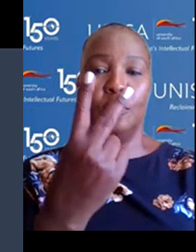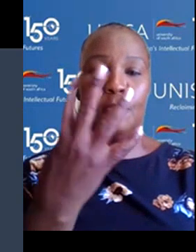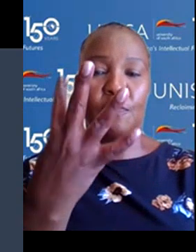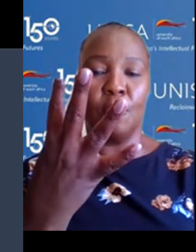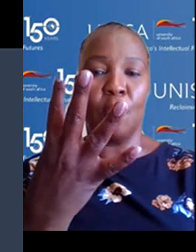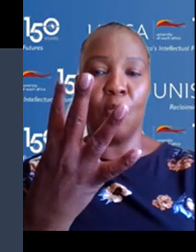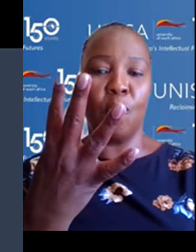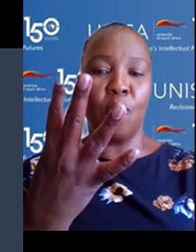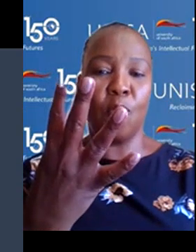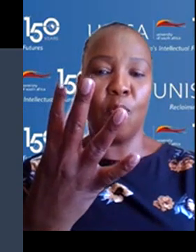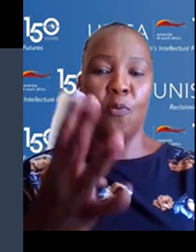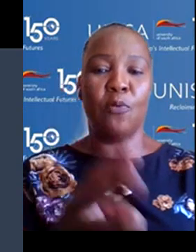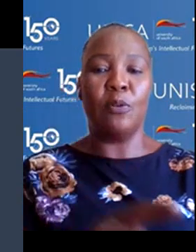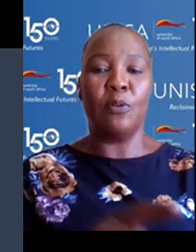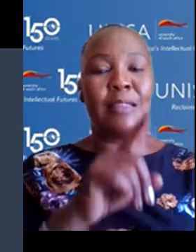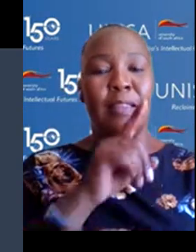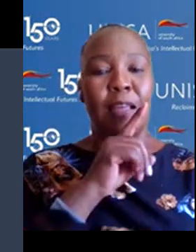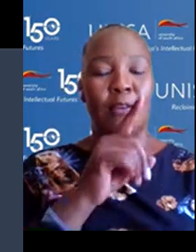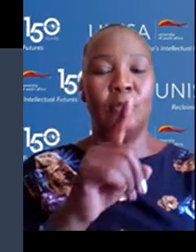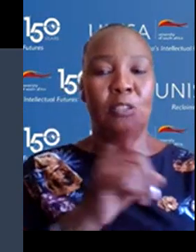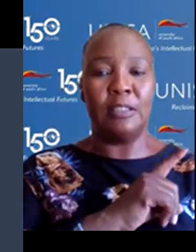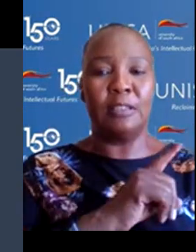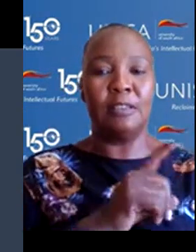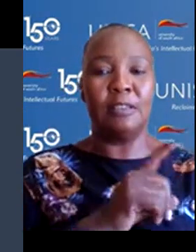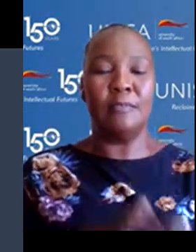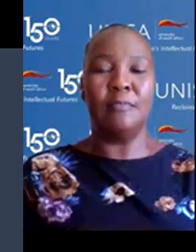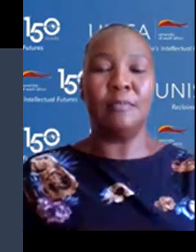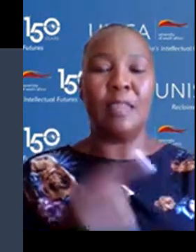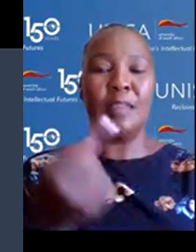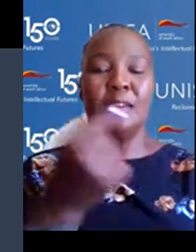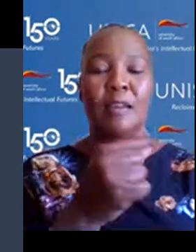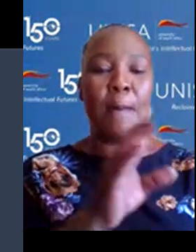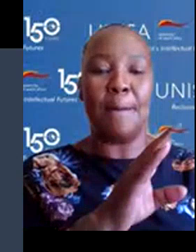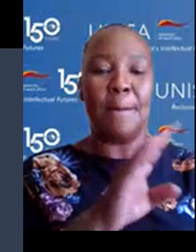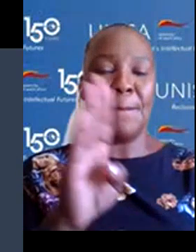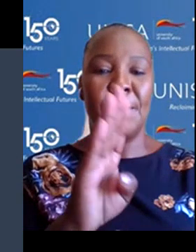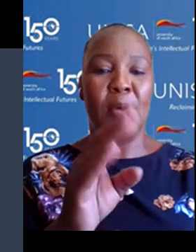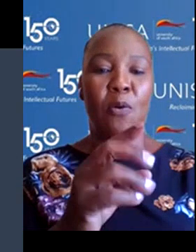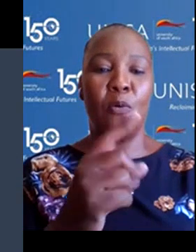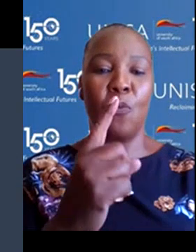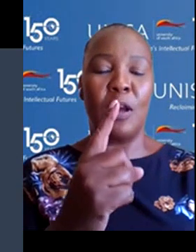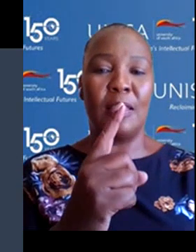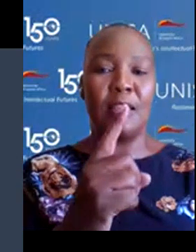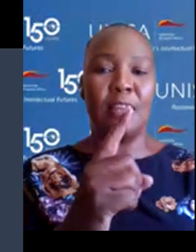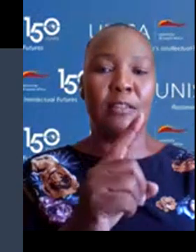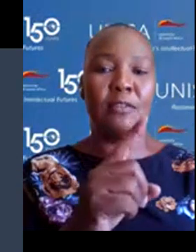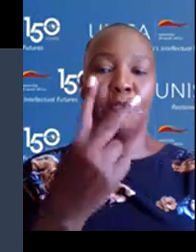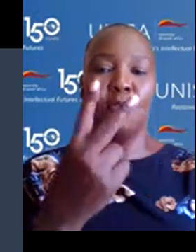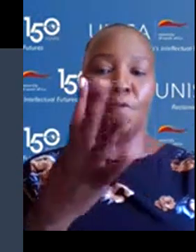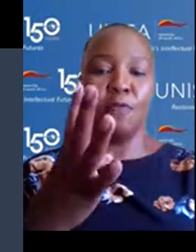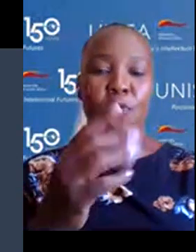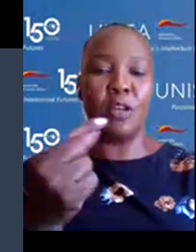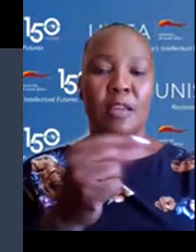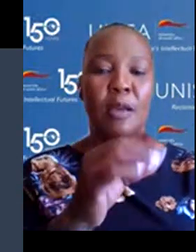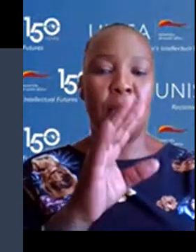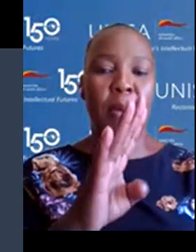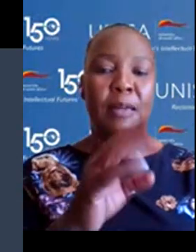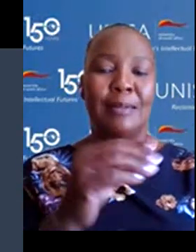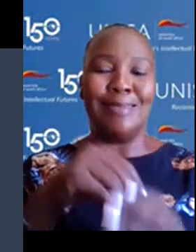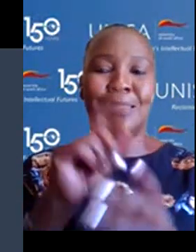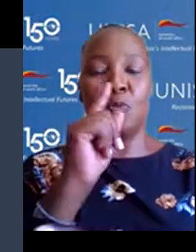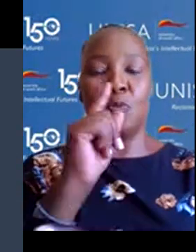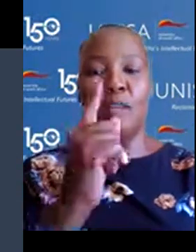1,024. So that actually is the correct answer. Yes, so 1,000 gigabytes, but it's actually 1,024, guys, because the